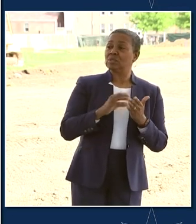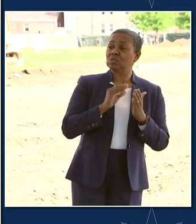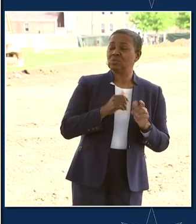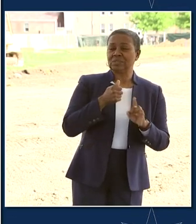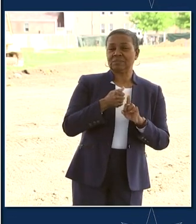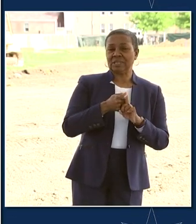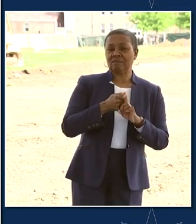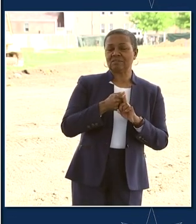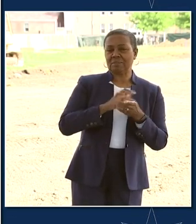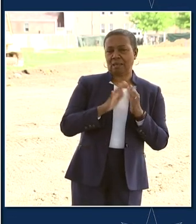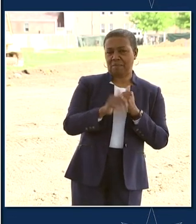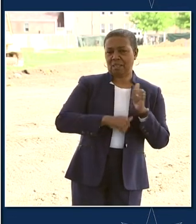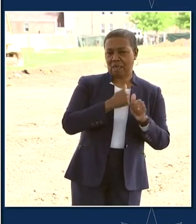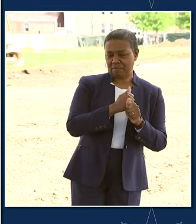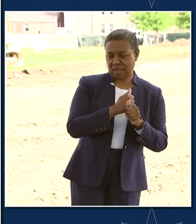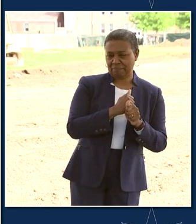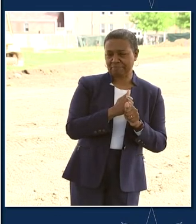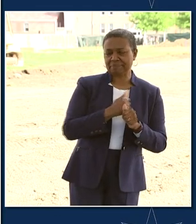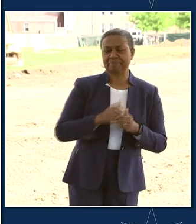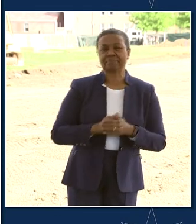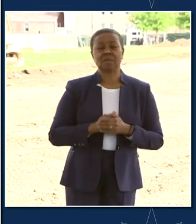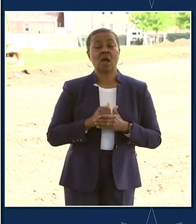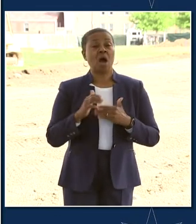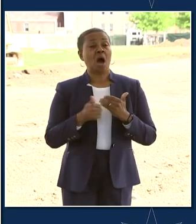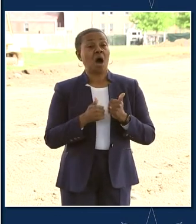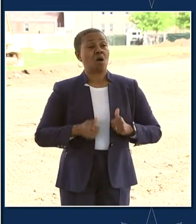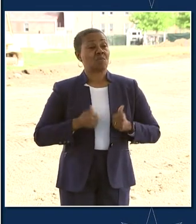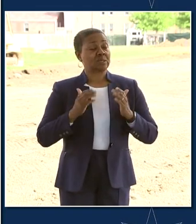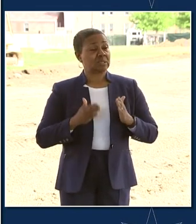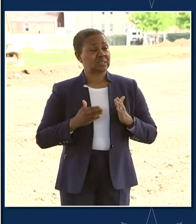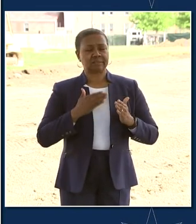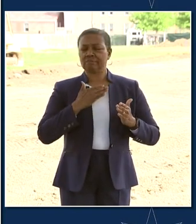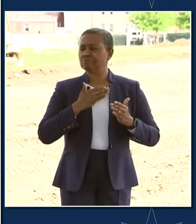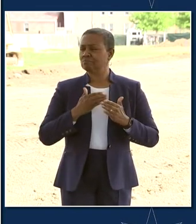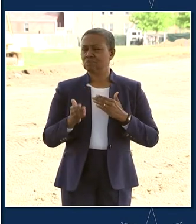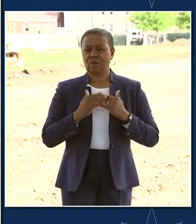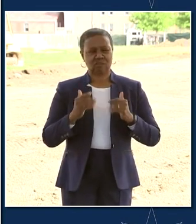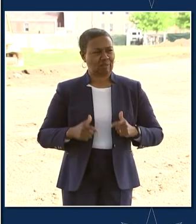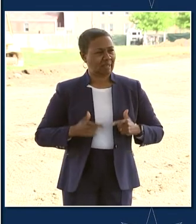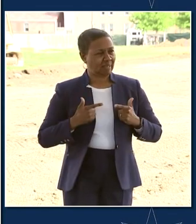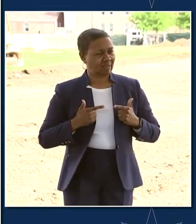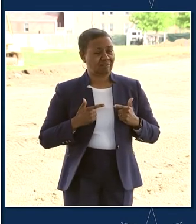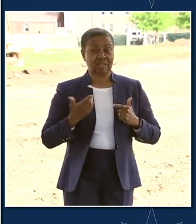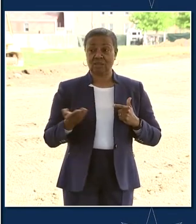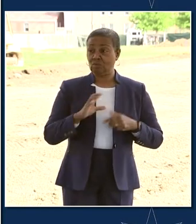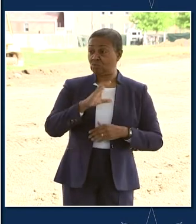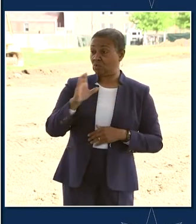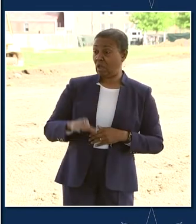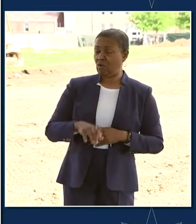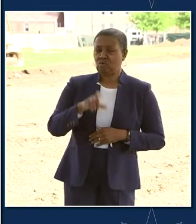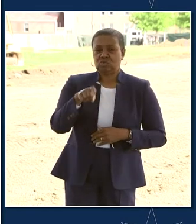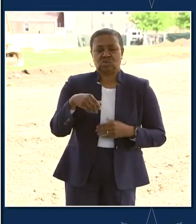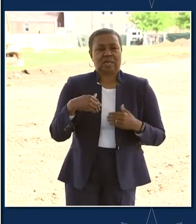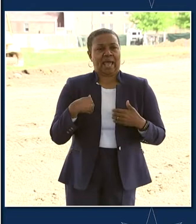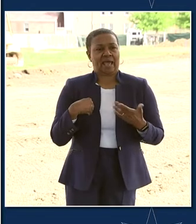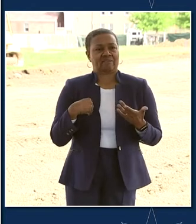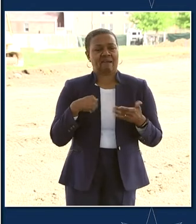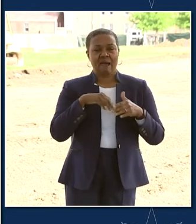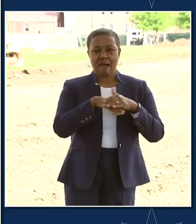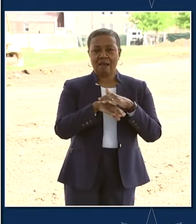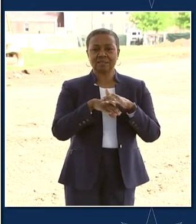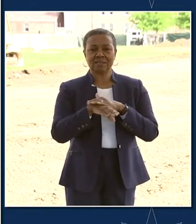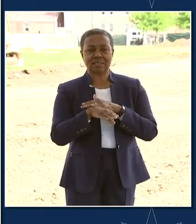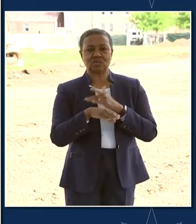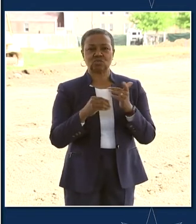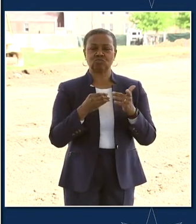also alumni. All of our residents, no matter where they are, live in our city, deserve to have access